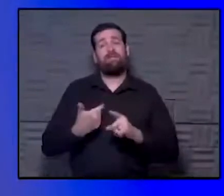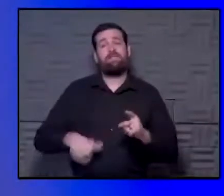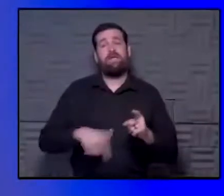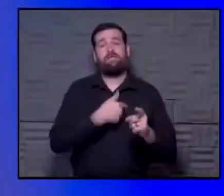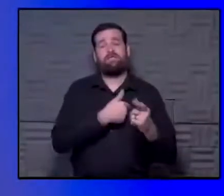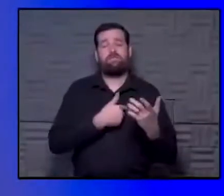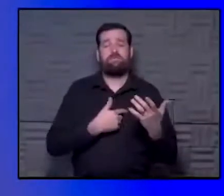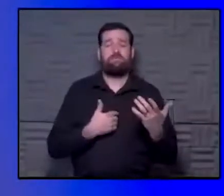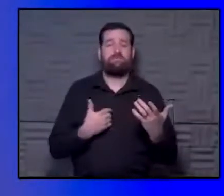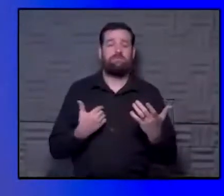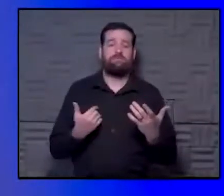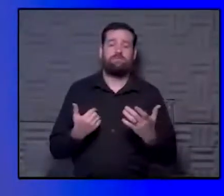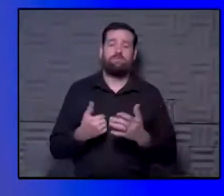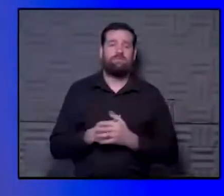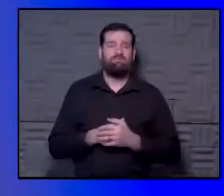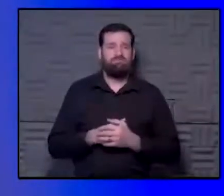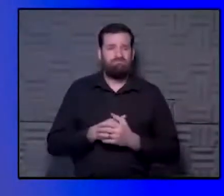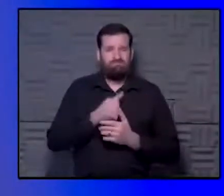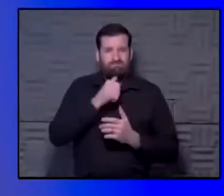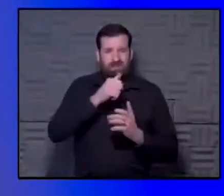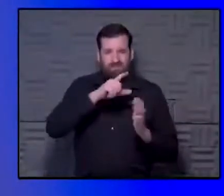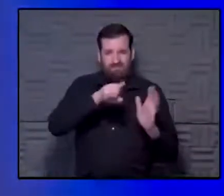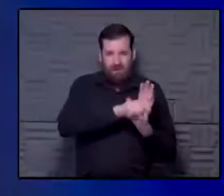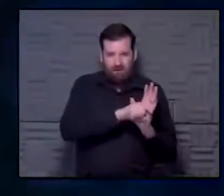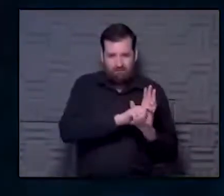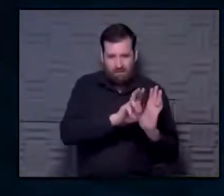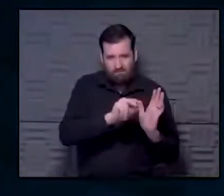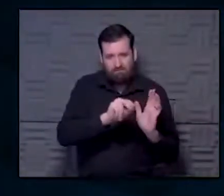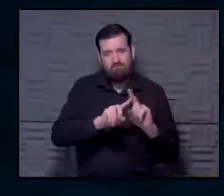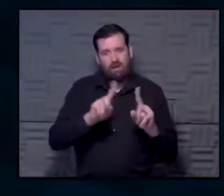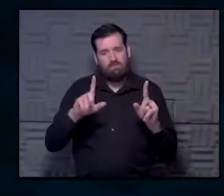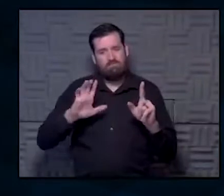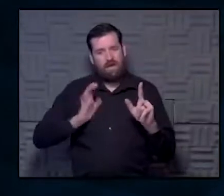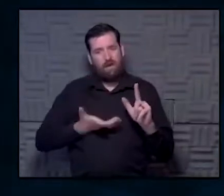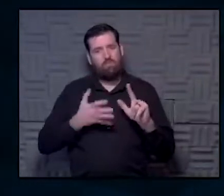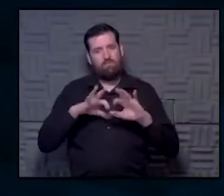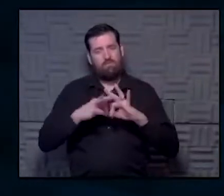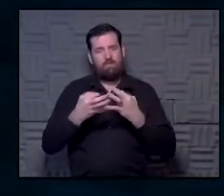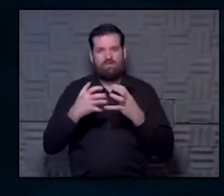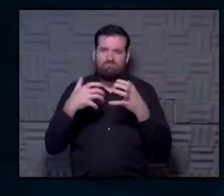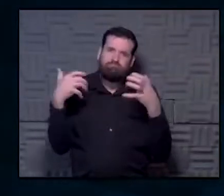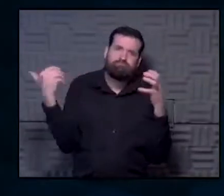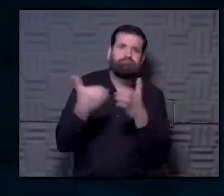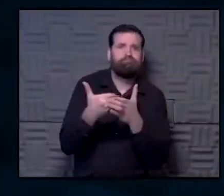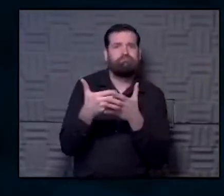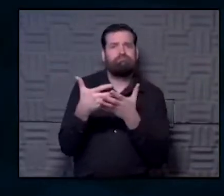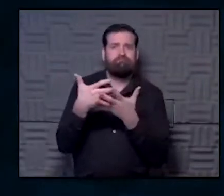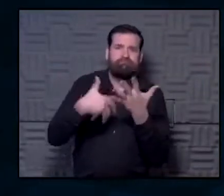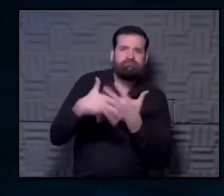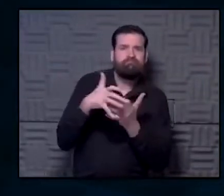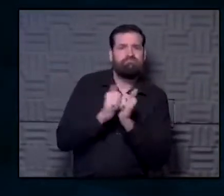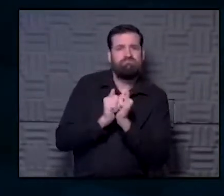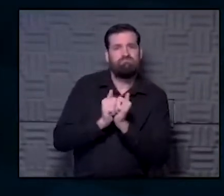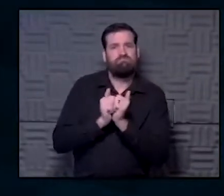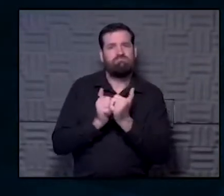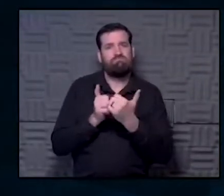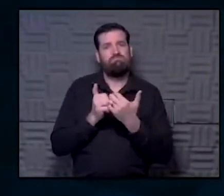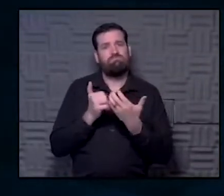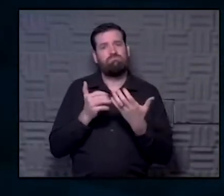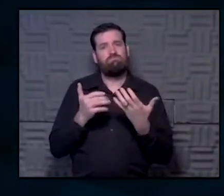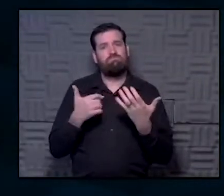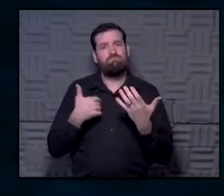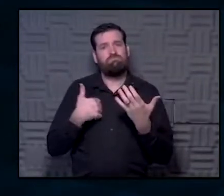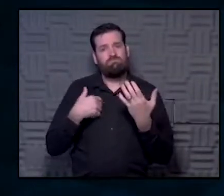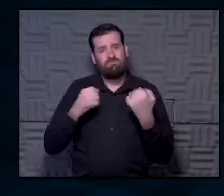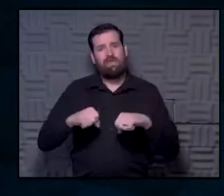in a way, not negatively. It's actually brought our family much closer, and we've all been able to